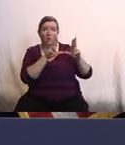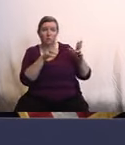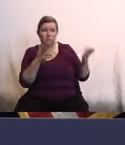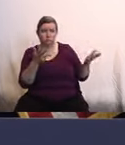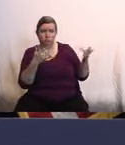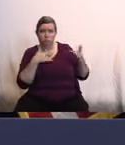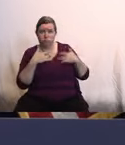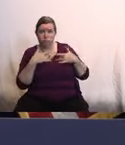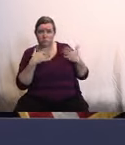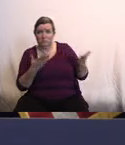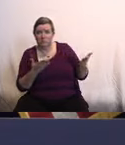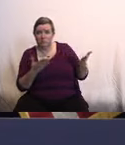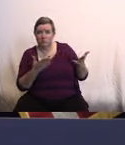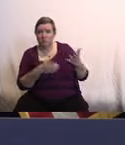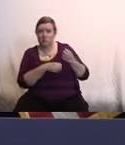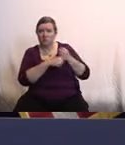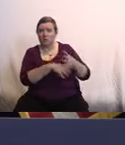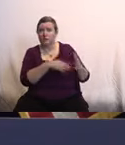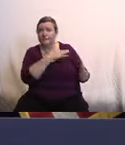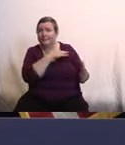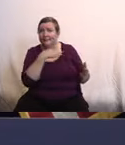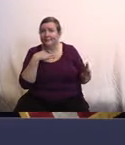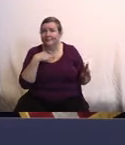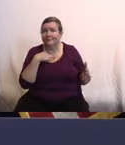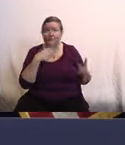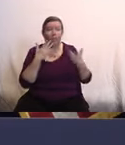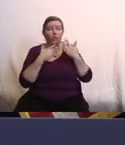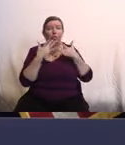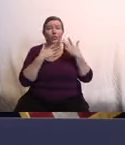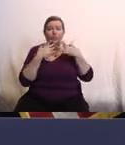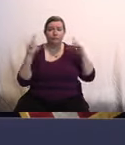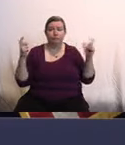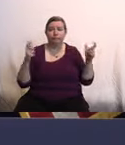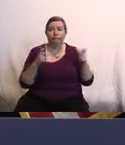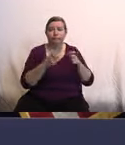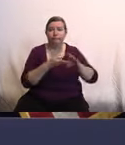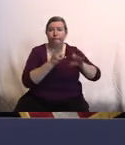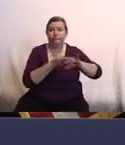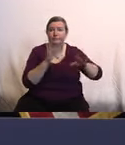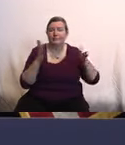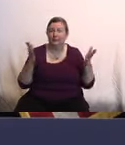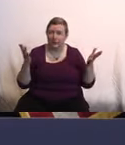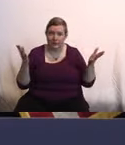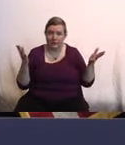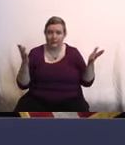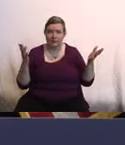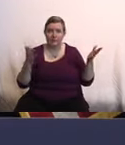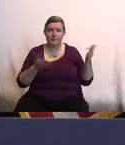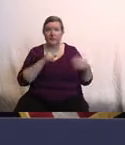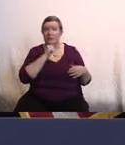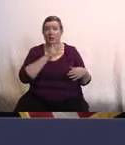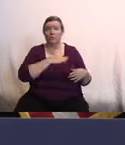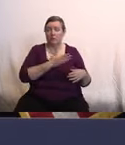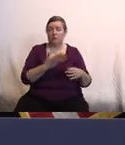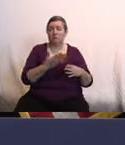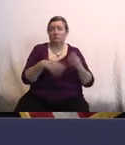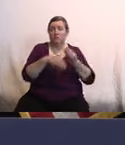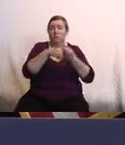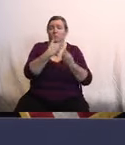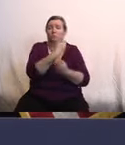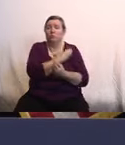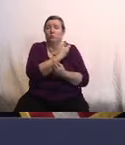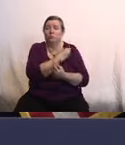cause staffing shortages to be exacerbated if healthcare workers are not willing to get boosted and have no test-out